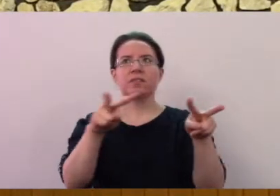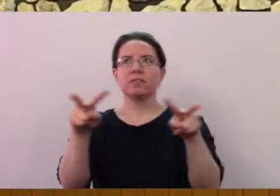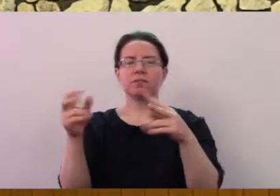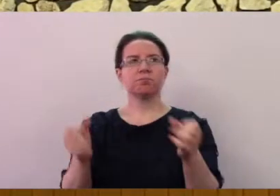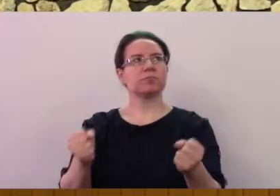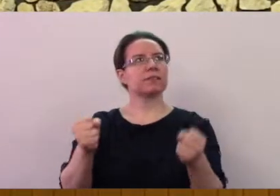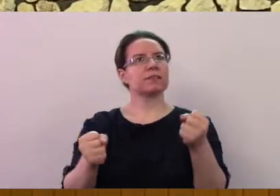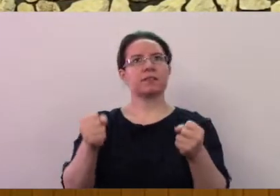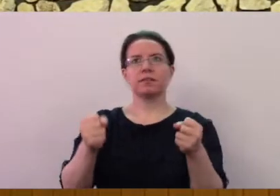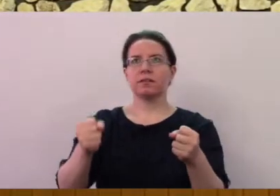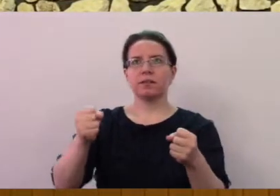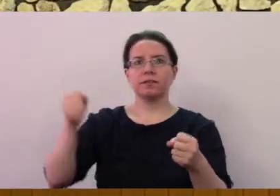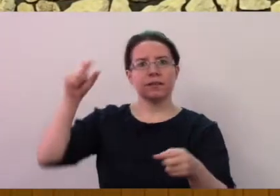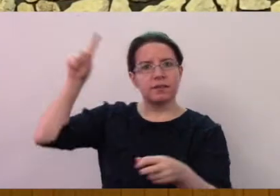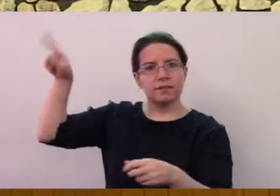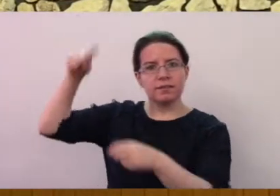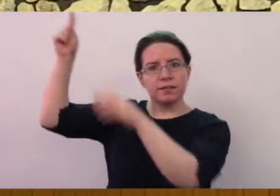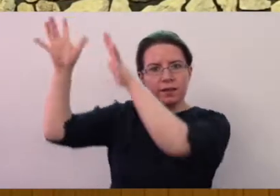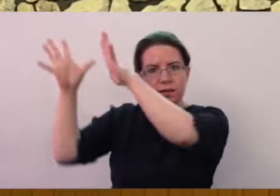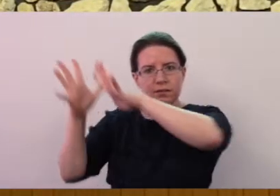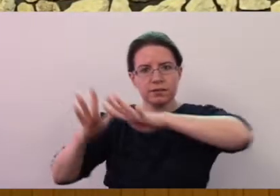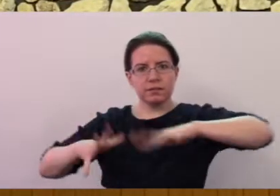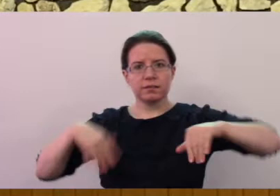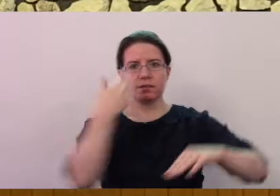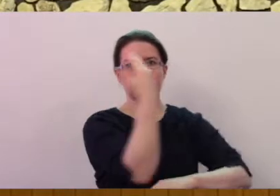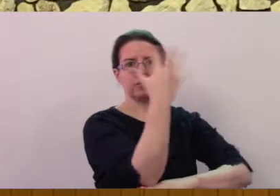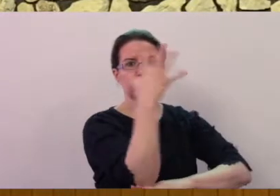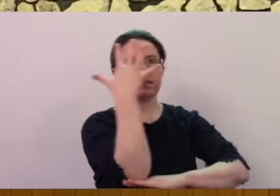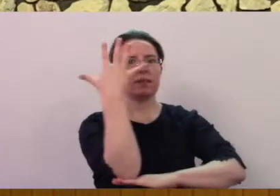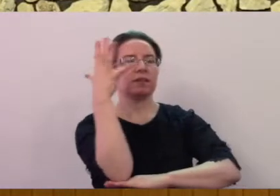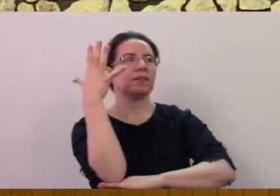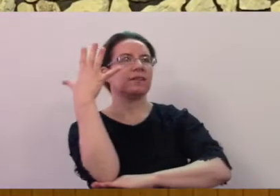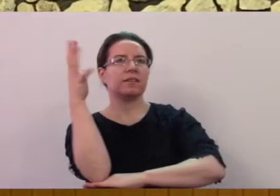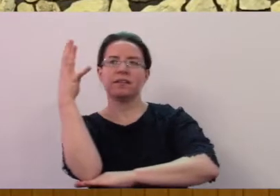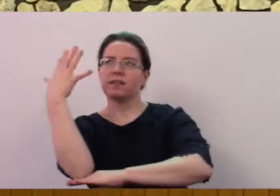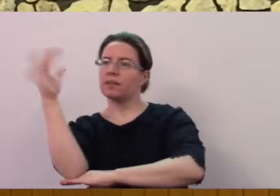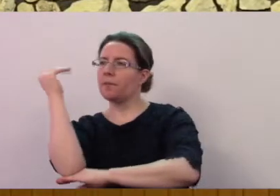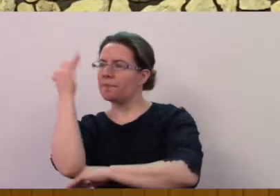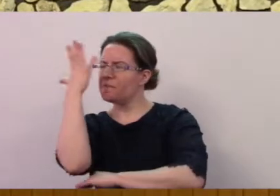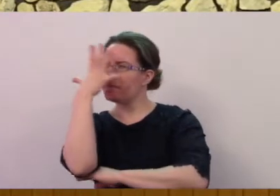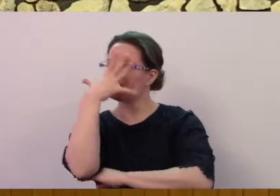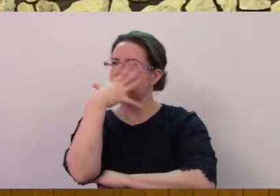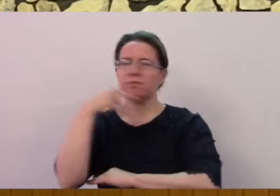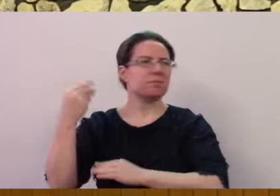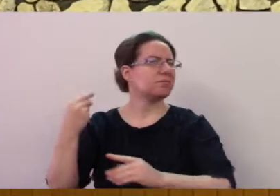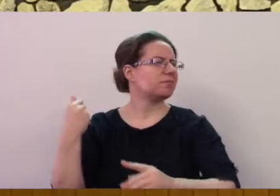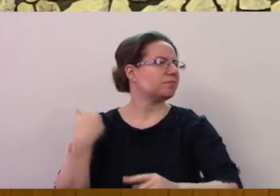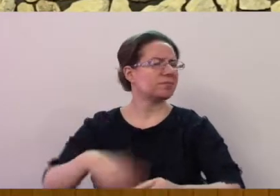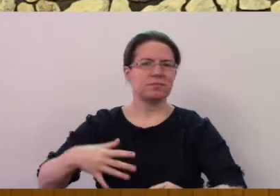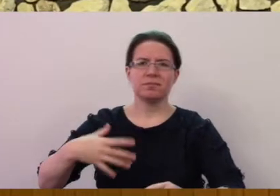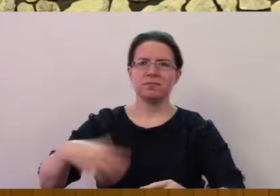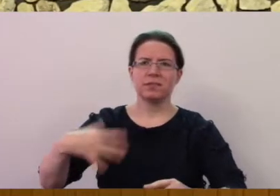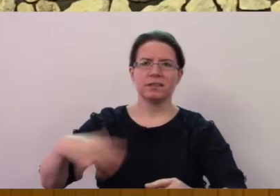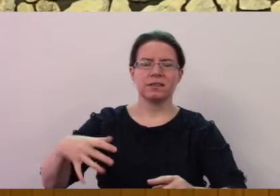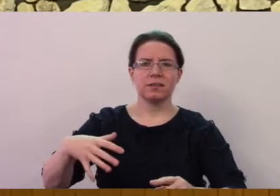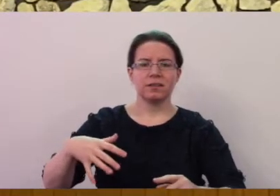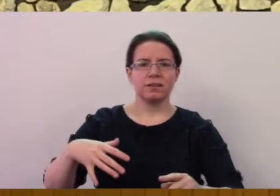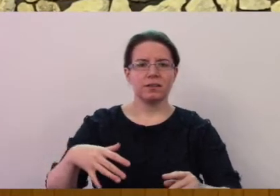know, our life is just filled in this earth with glimpses of heaven and glimpses of